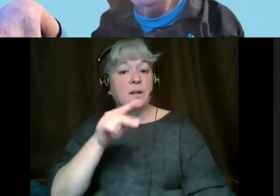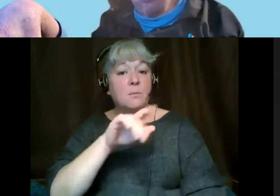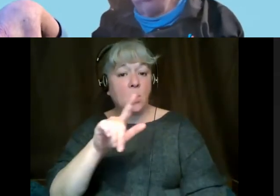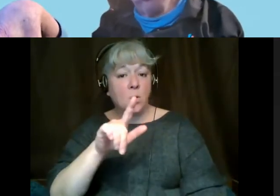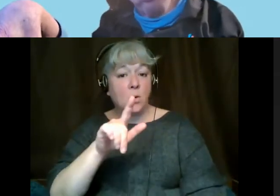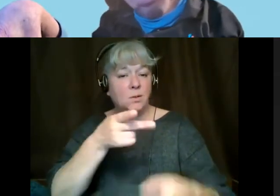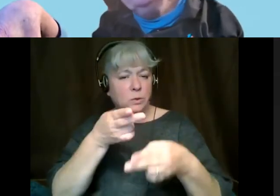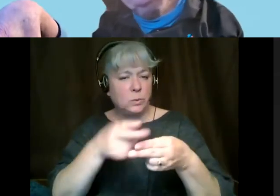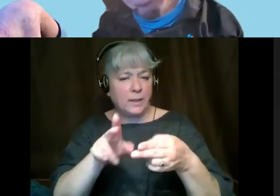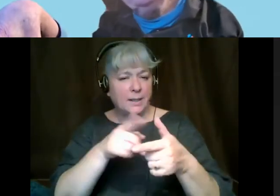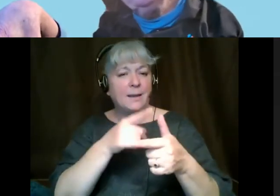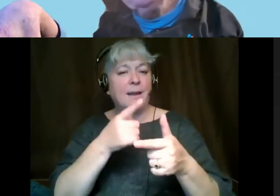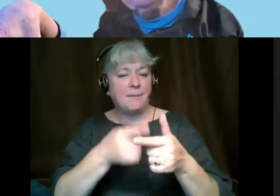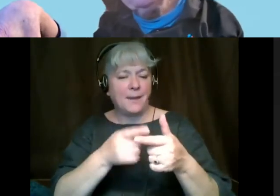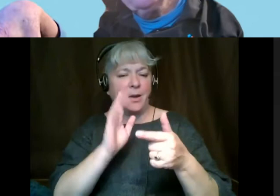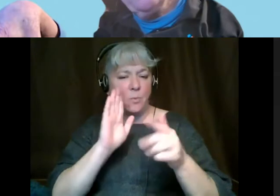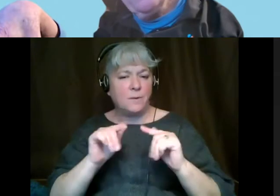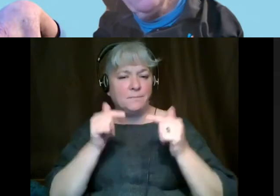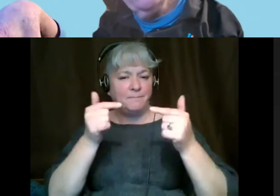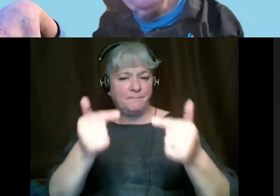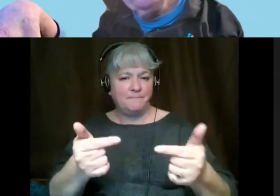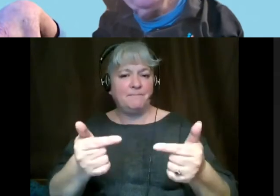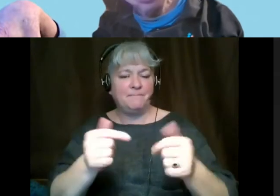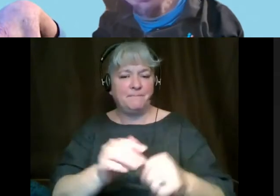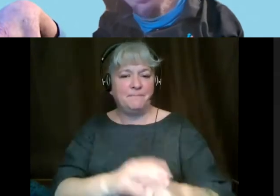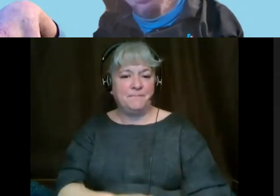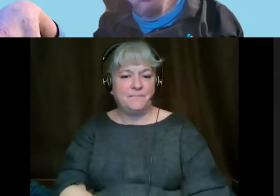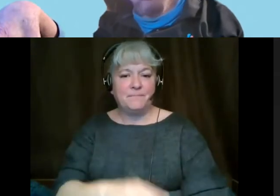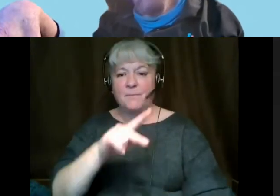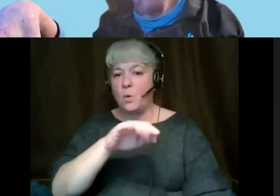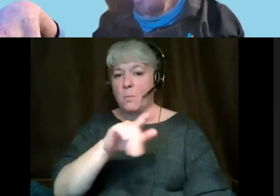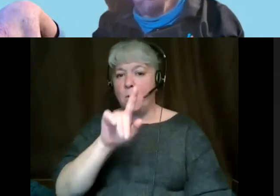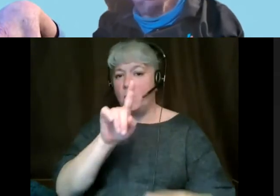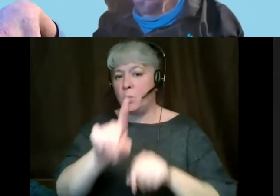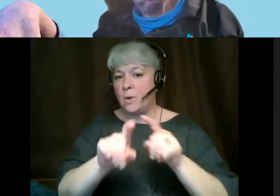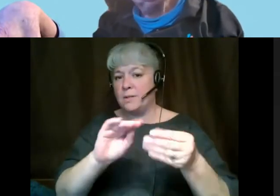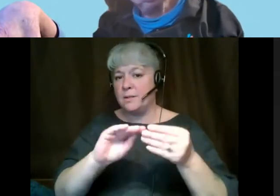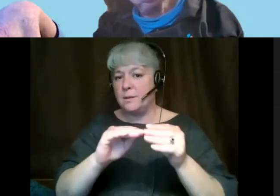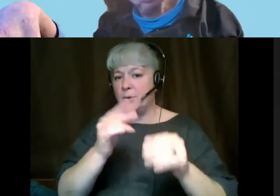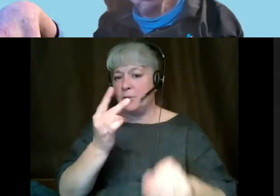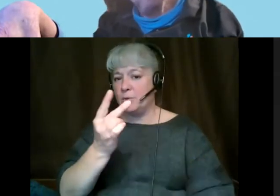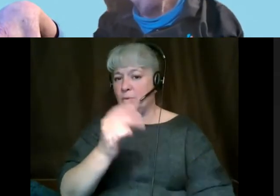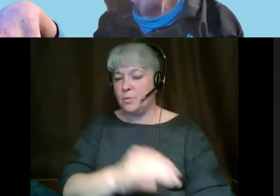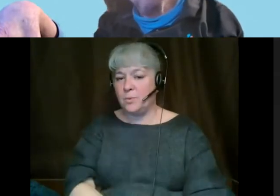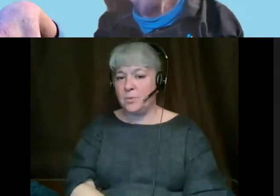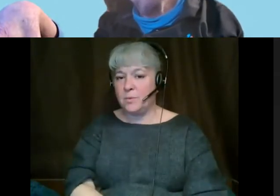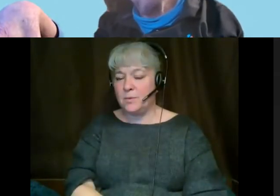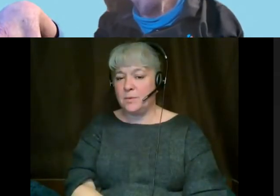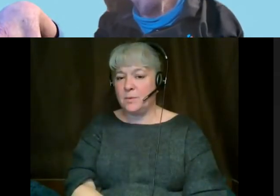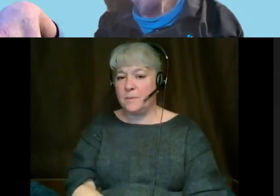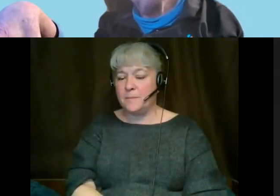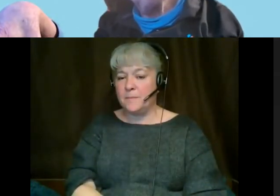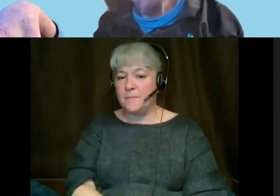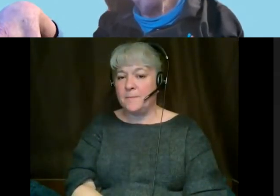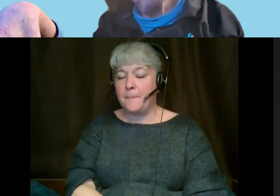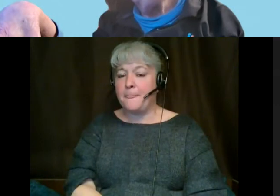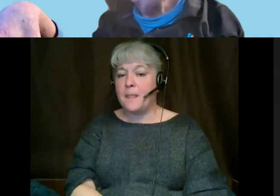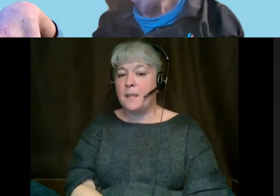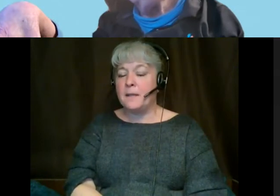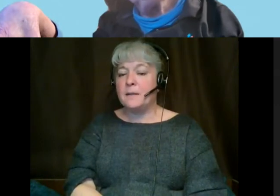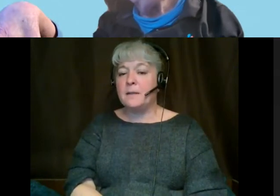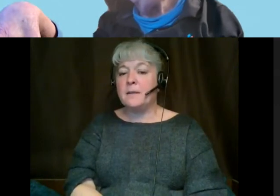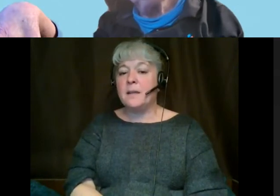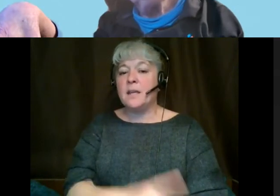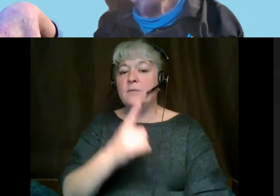then we are going to do just that. Poll question number 2 is on other